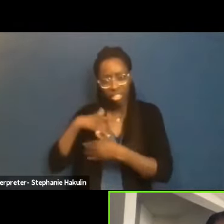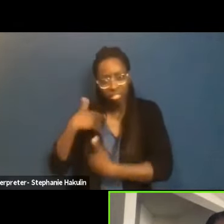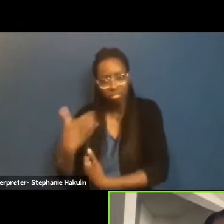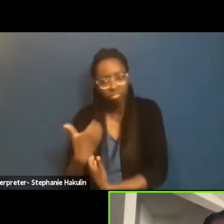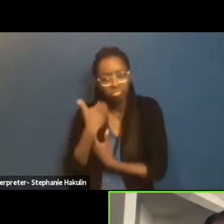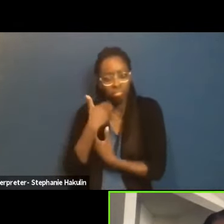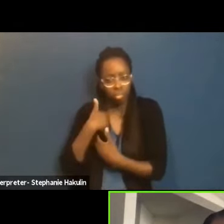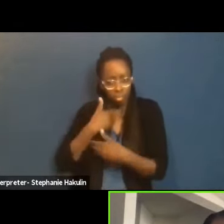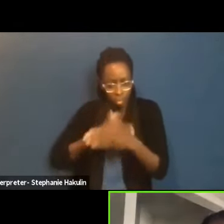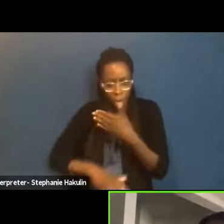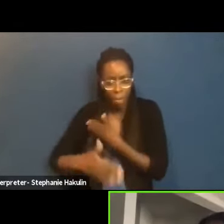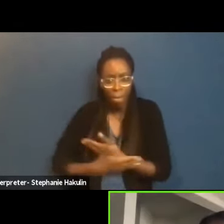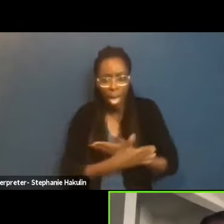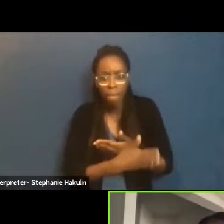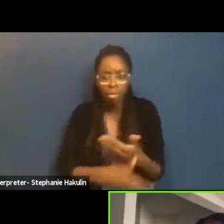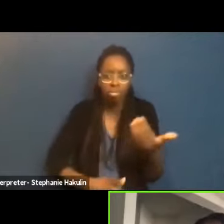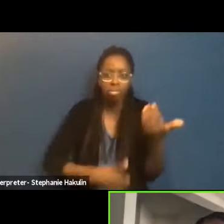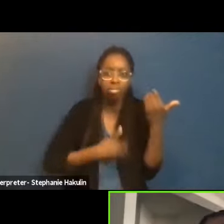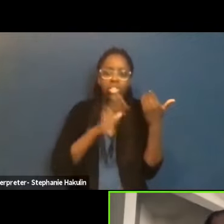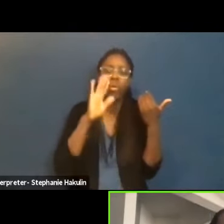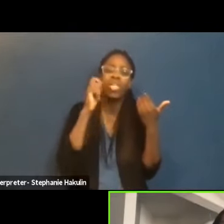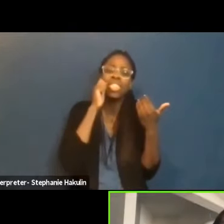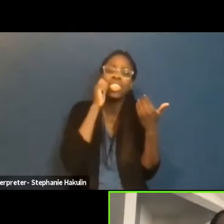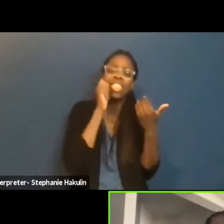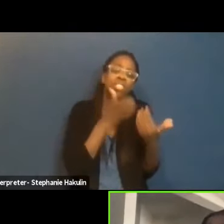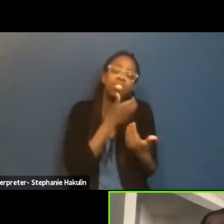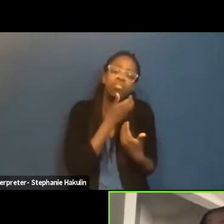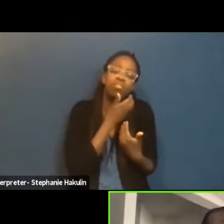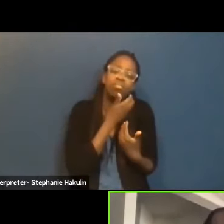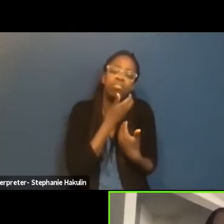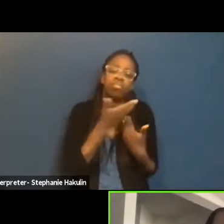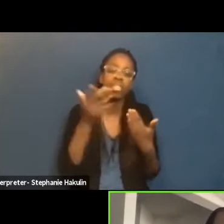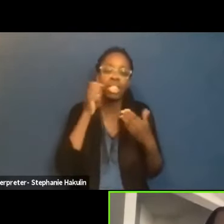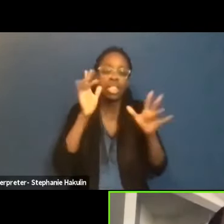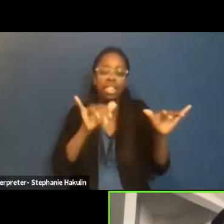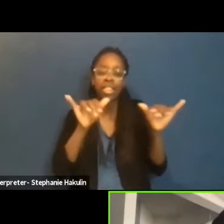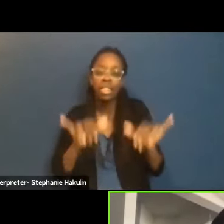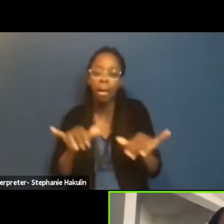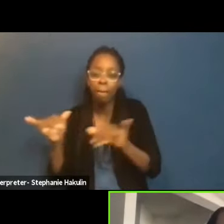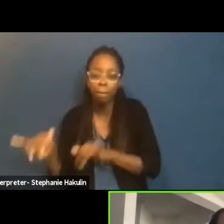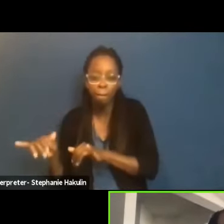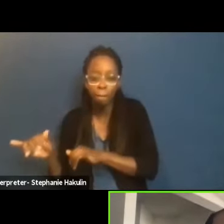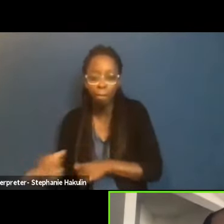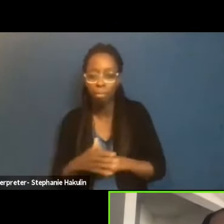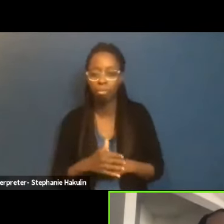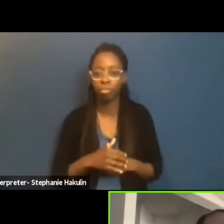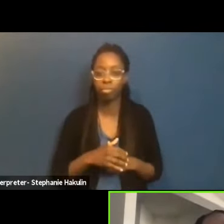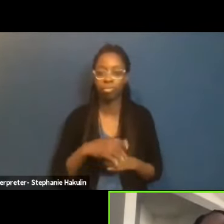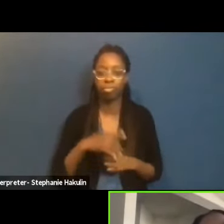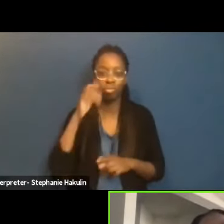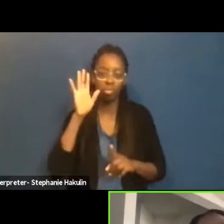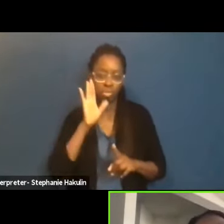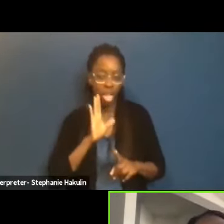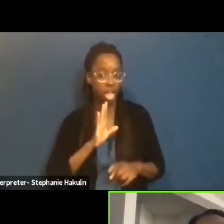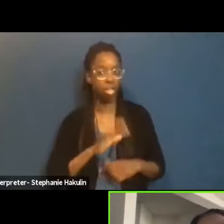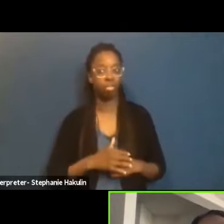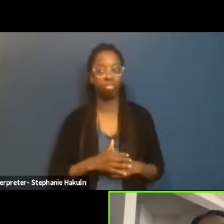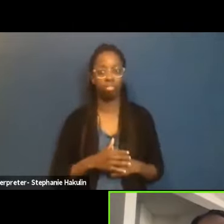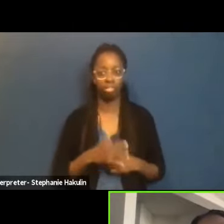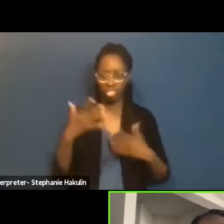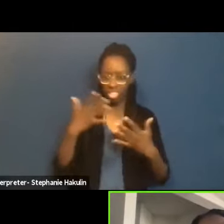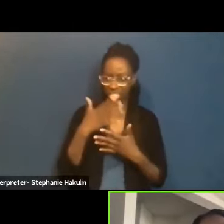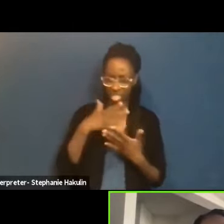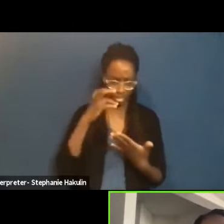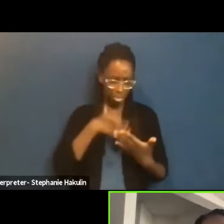get any darker, hoping that it stays as light and deceiving as a sunrise in the ghetto, that her son isn't some white man's pit